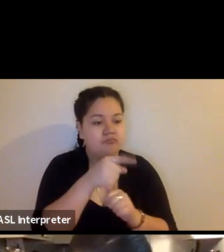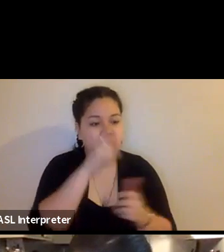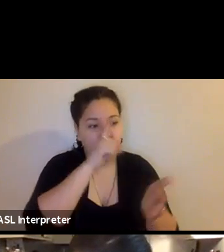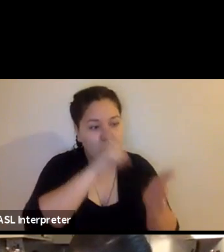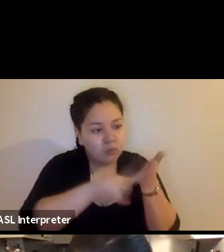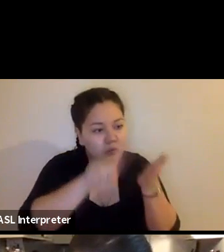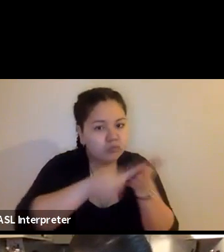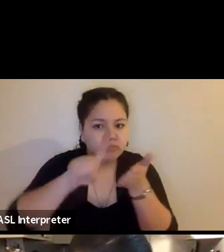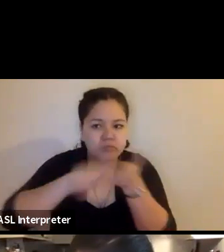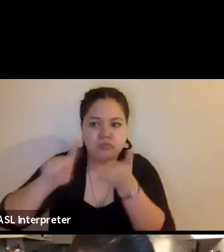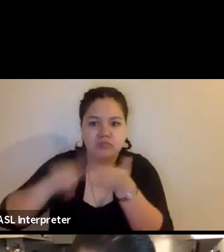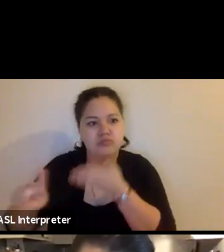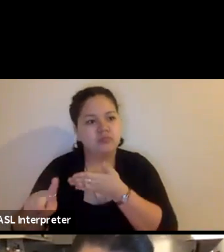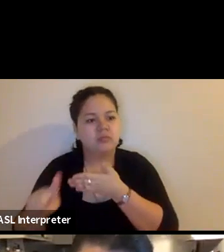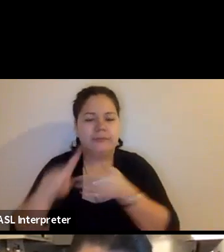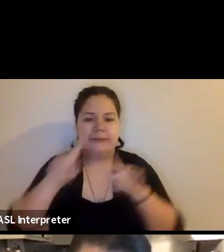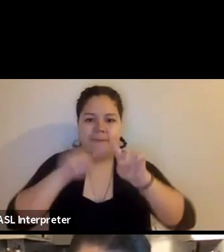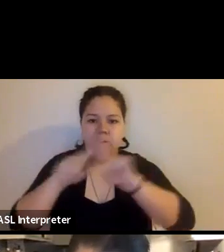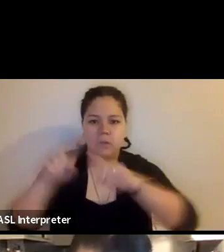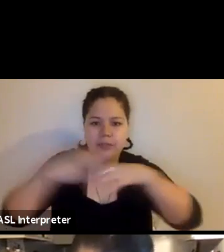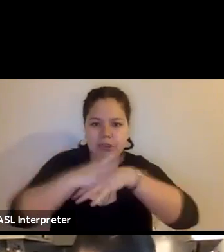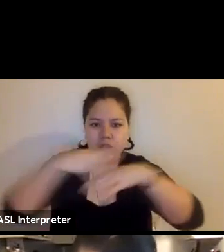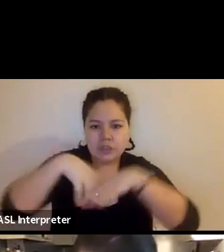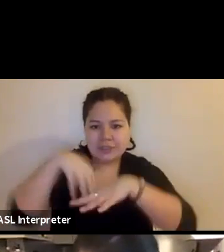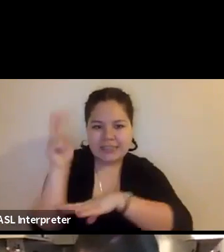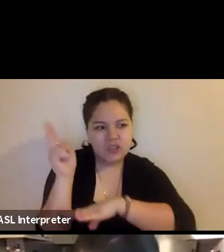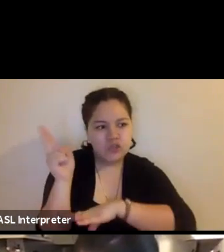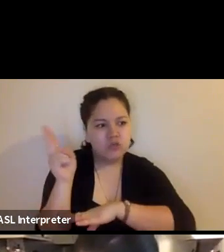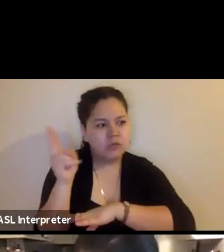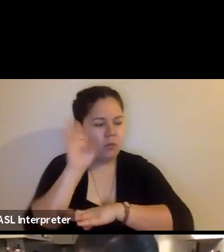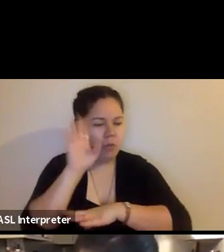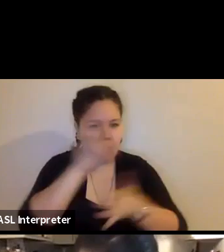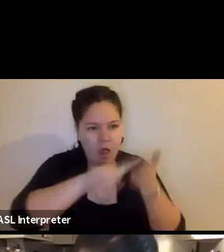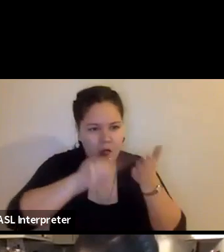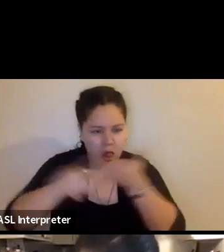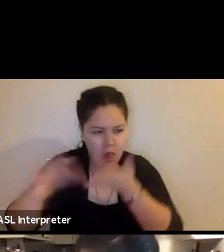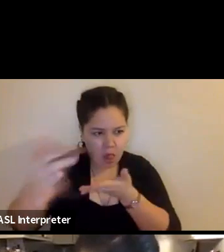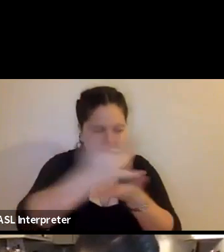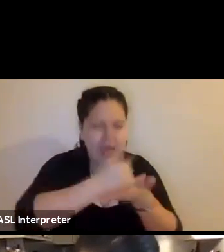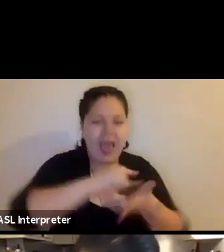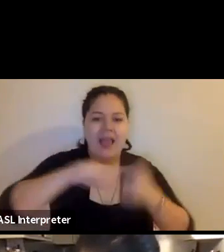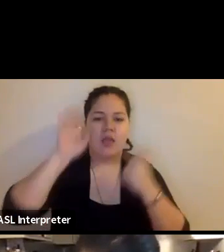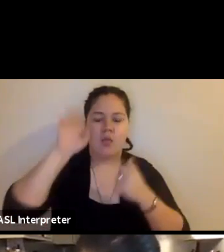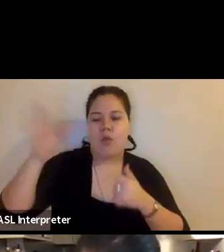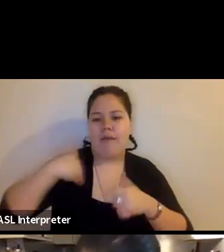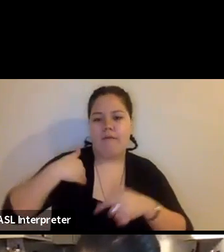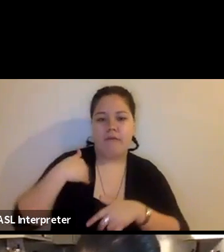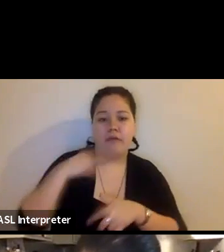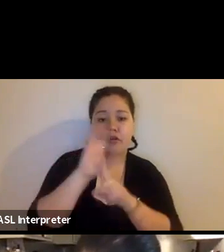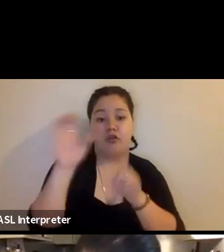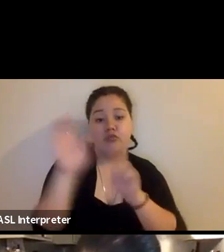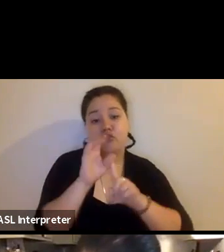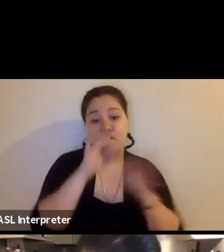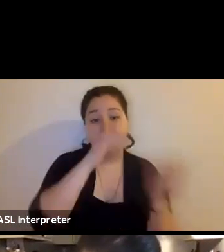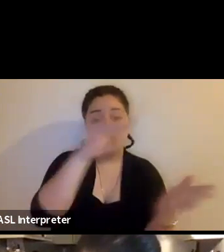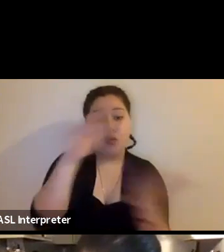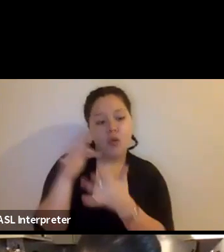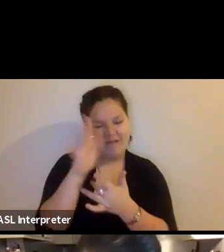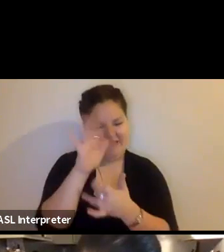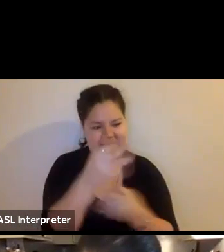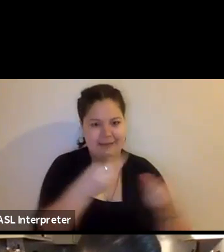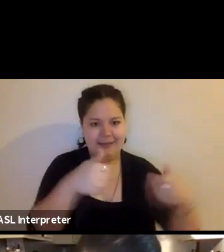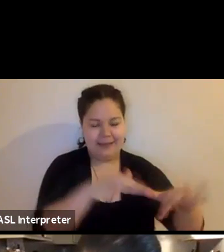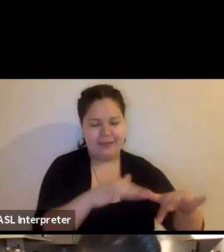history tours of the land. And that's becoming a bigger and bigger part of also my other work as both an